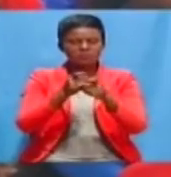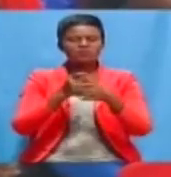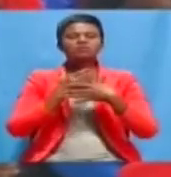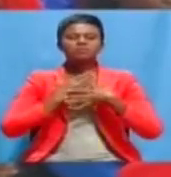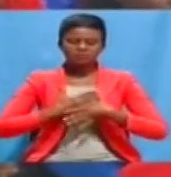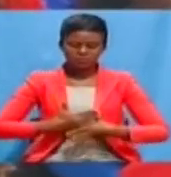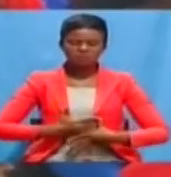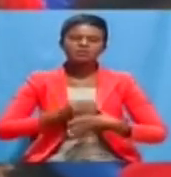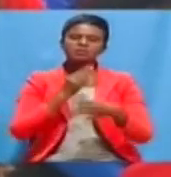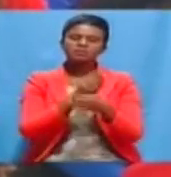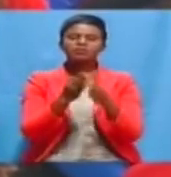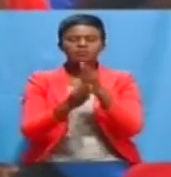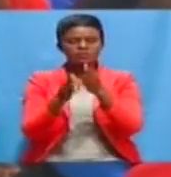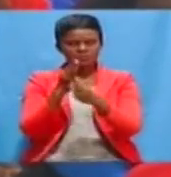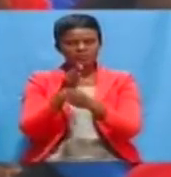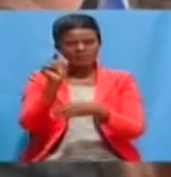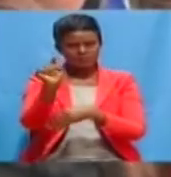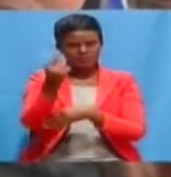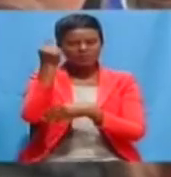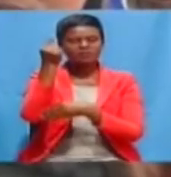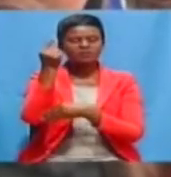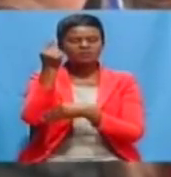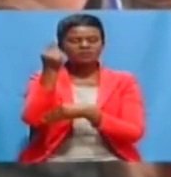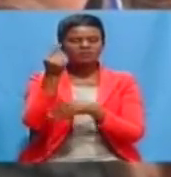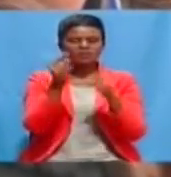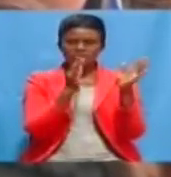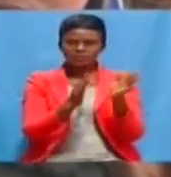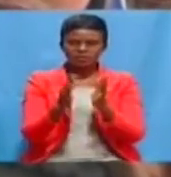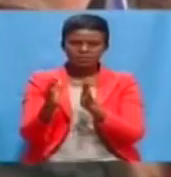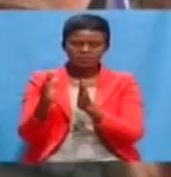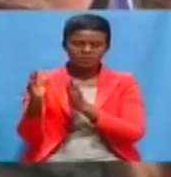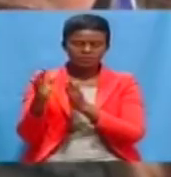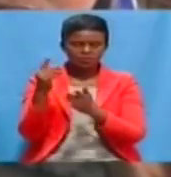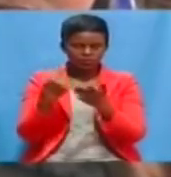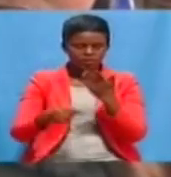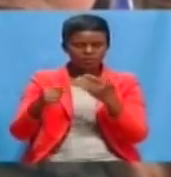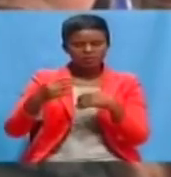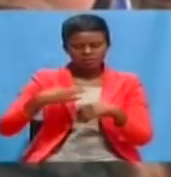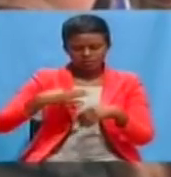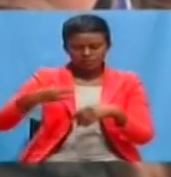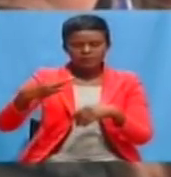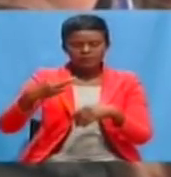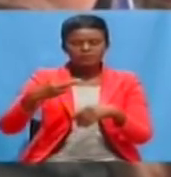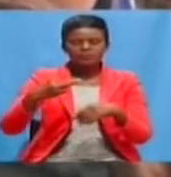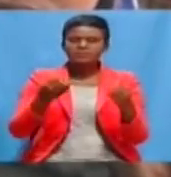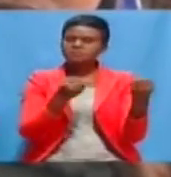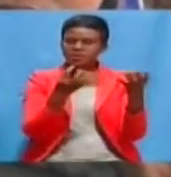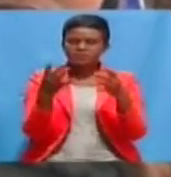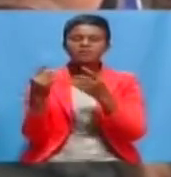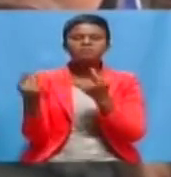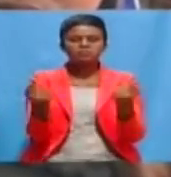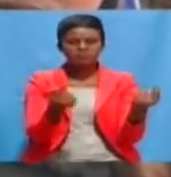building as our first option, which applied in many situations of